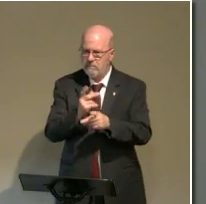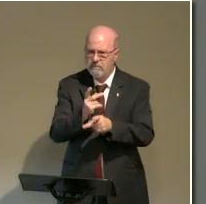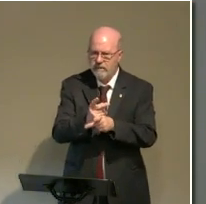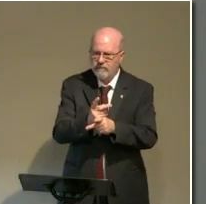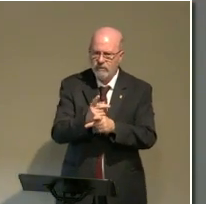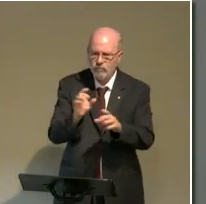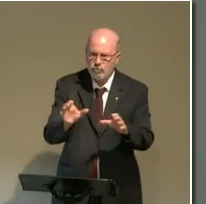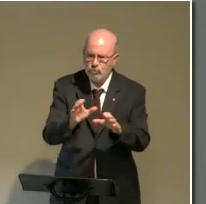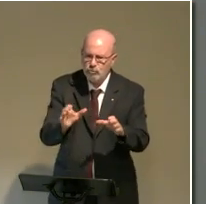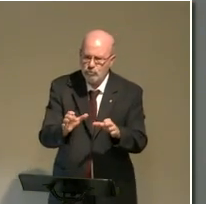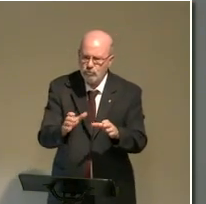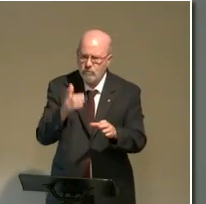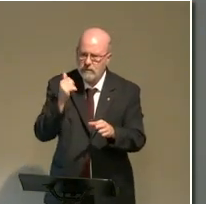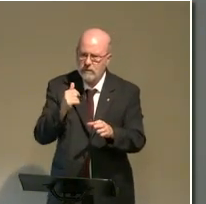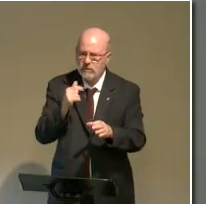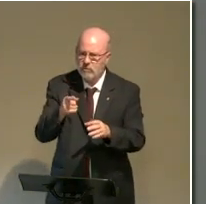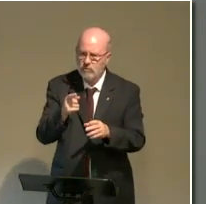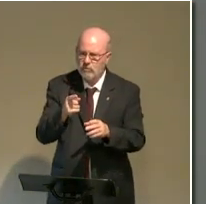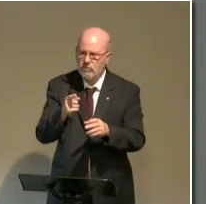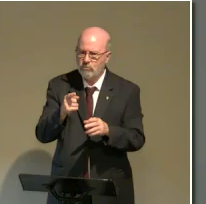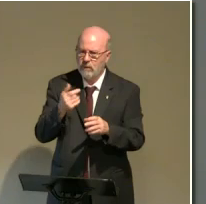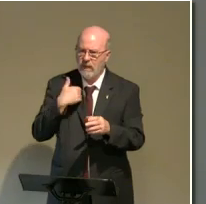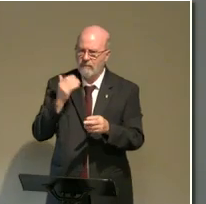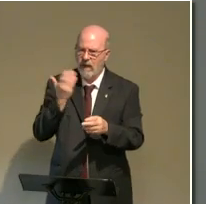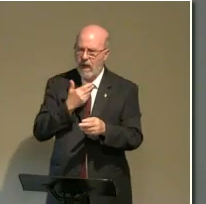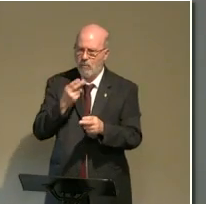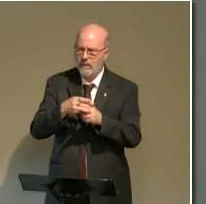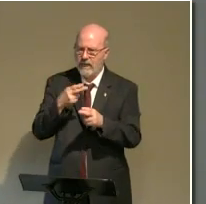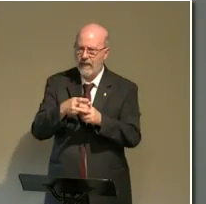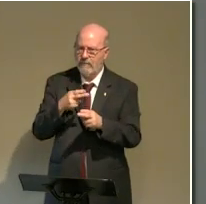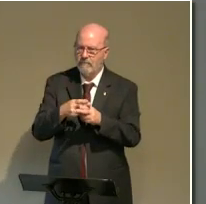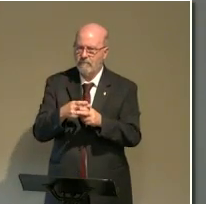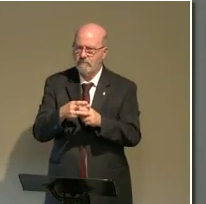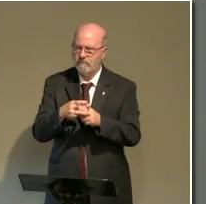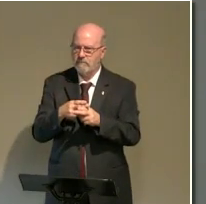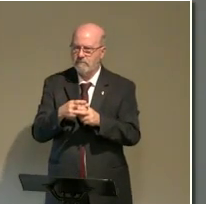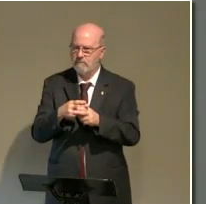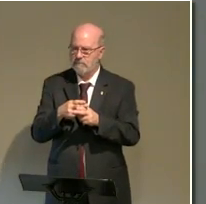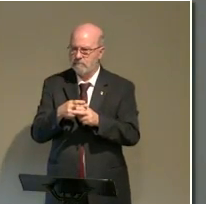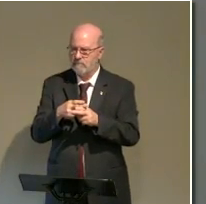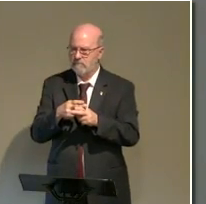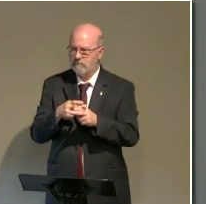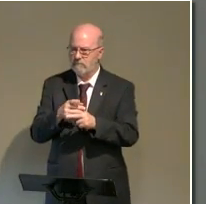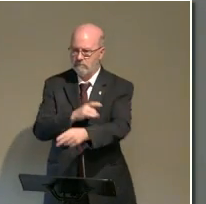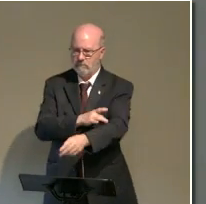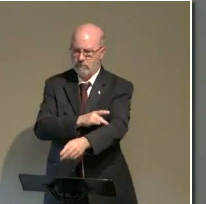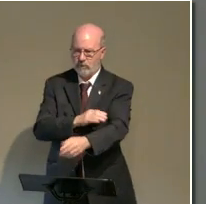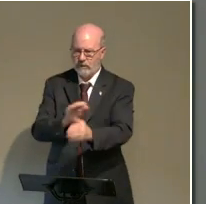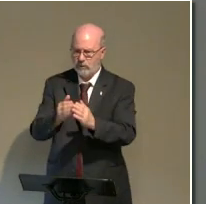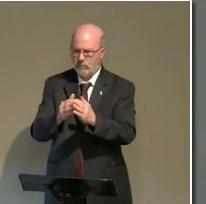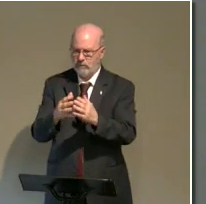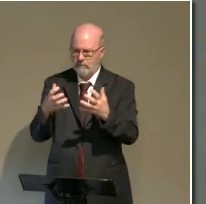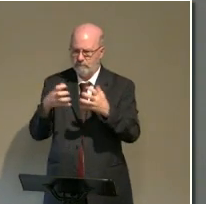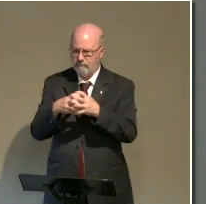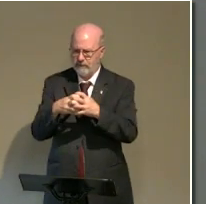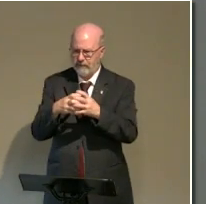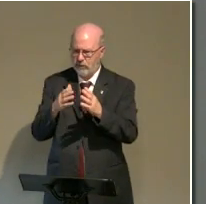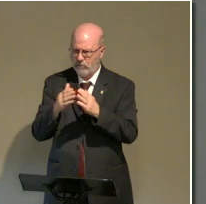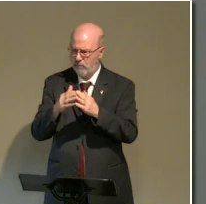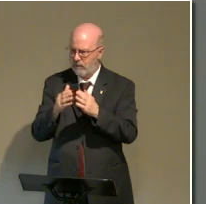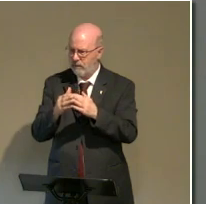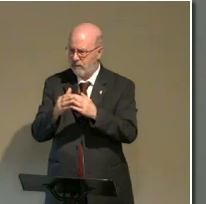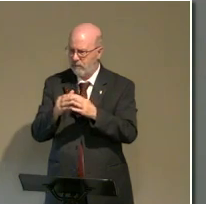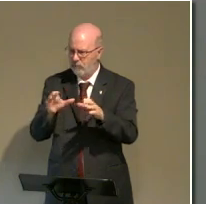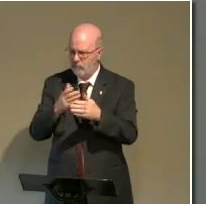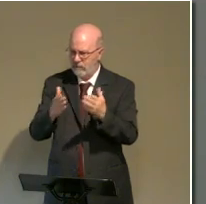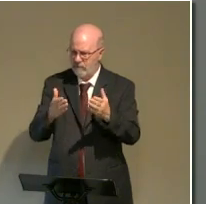what you do because you carry our name, okay? A Portuguese community is a tight-knit community, right? So if